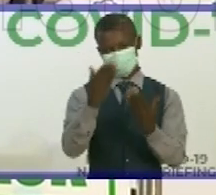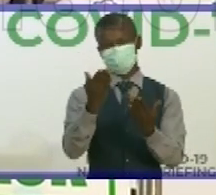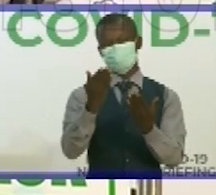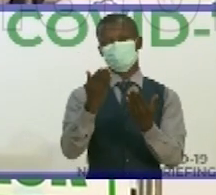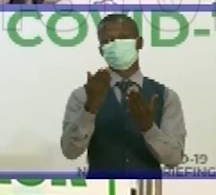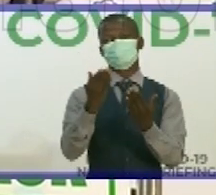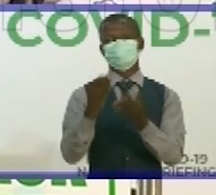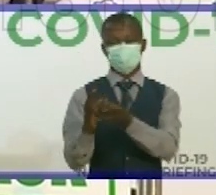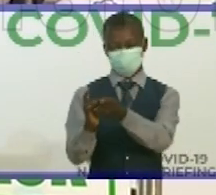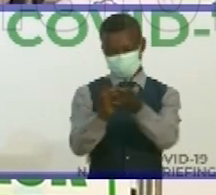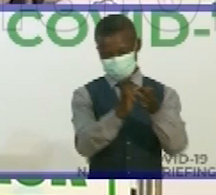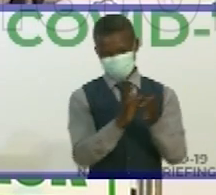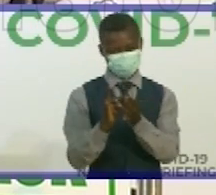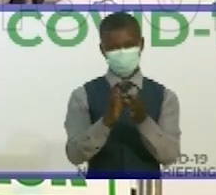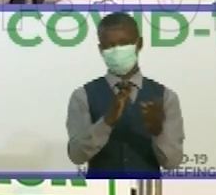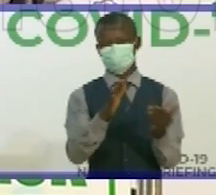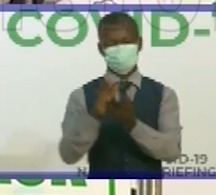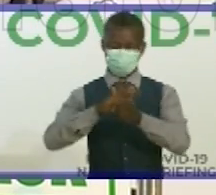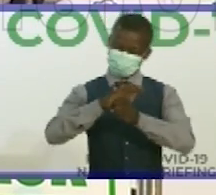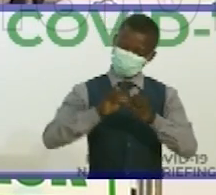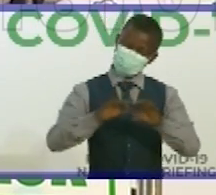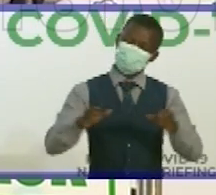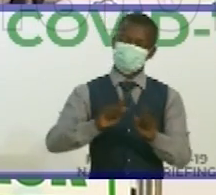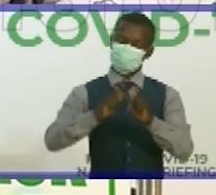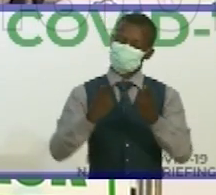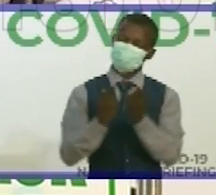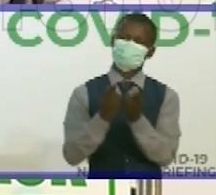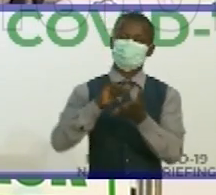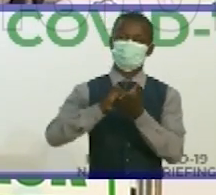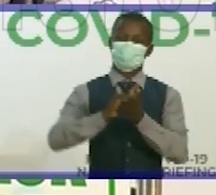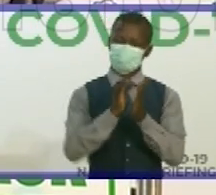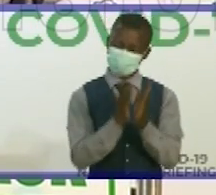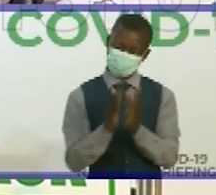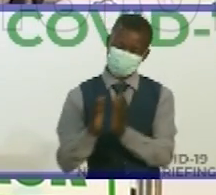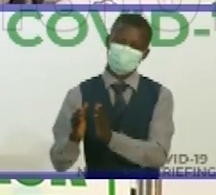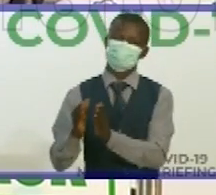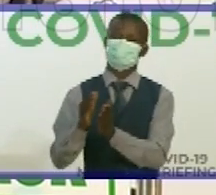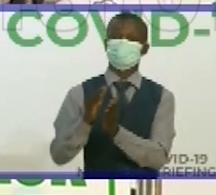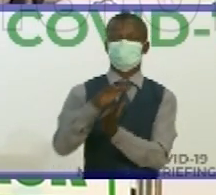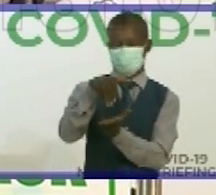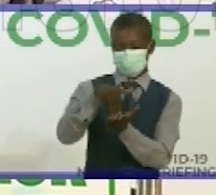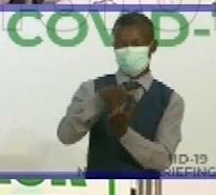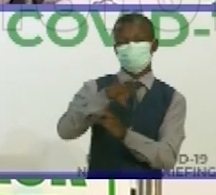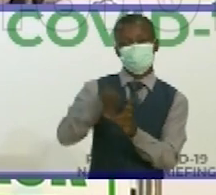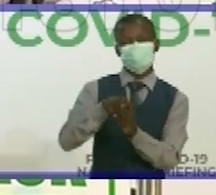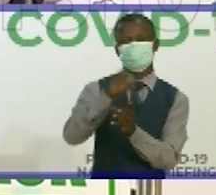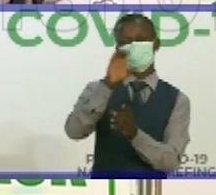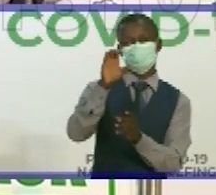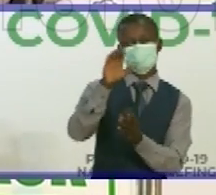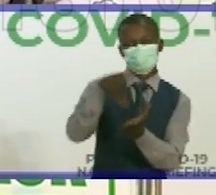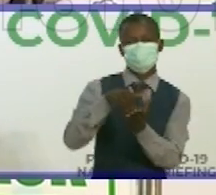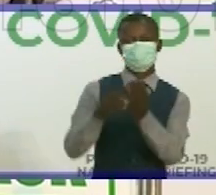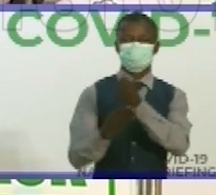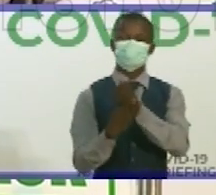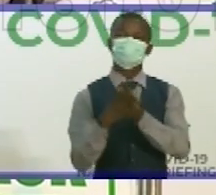the Coalition Against COVID-19 group, who set up the center, and the CBN, Central Bank of